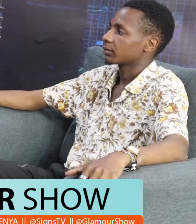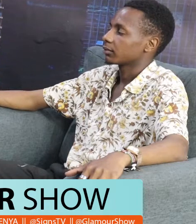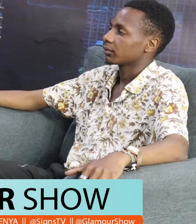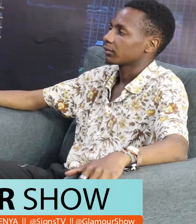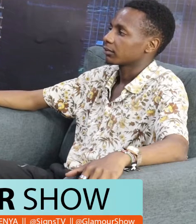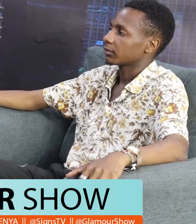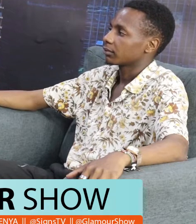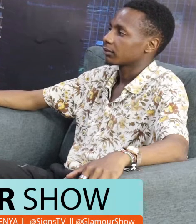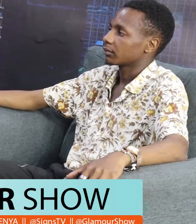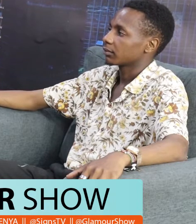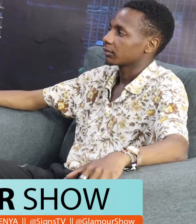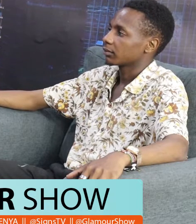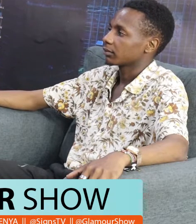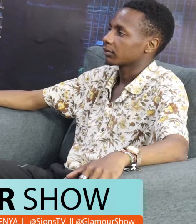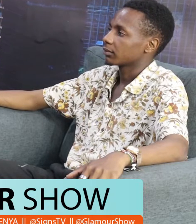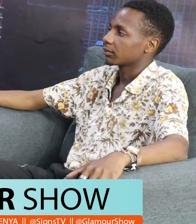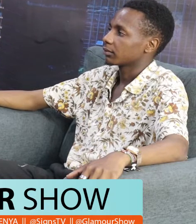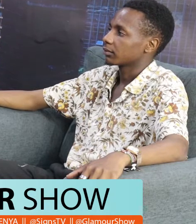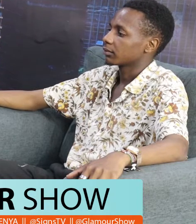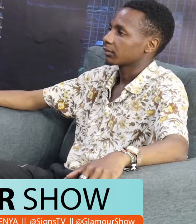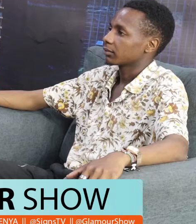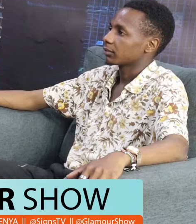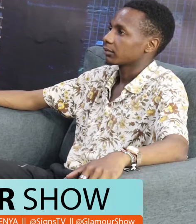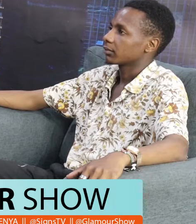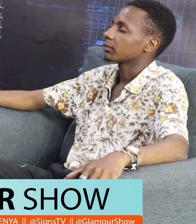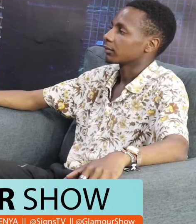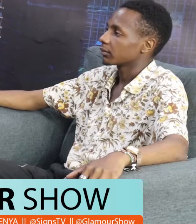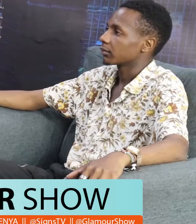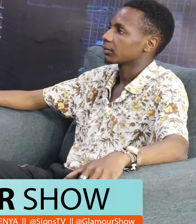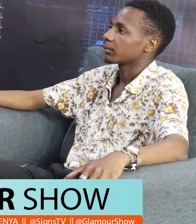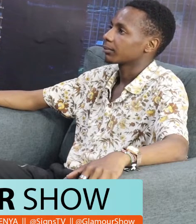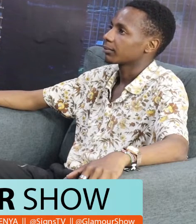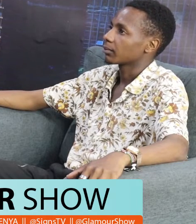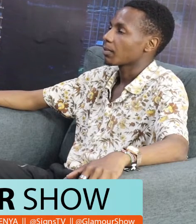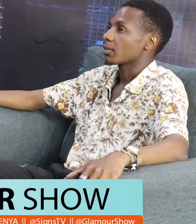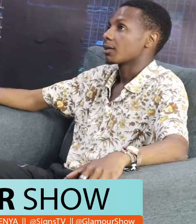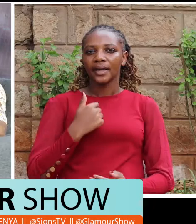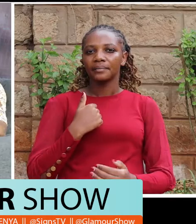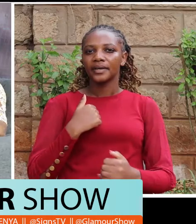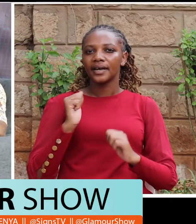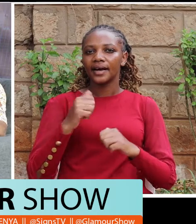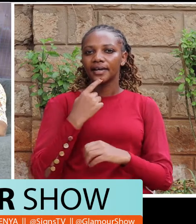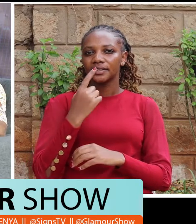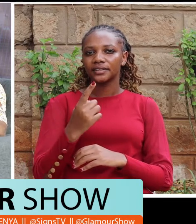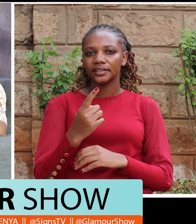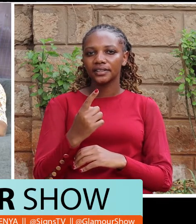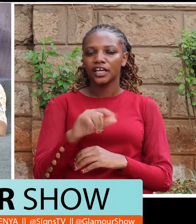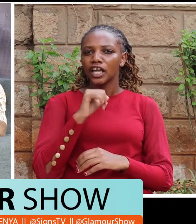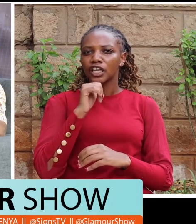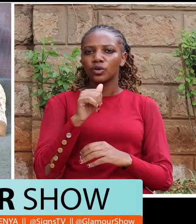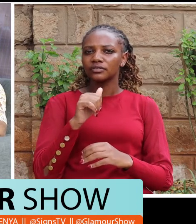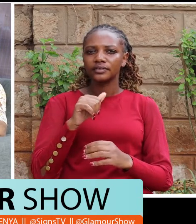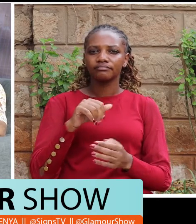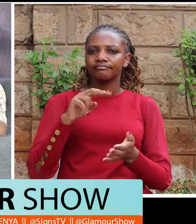So on the comic side, on the comic videos, what type of comic videos do you do? Well, I'll say I